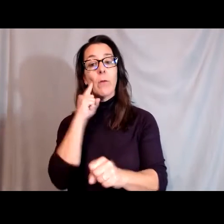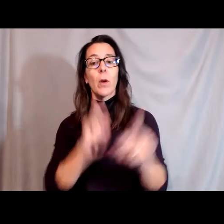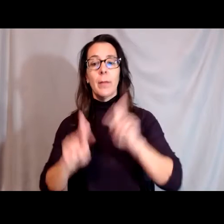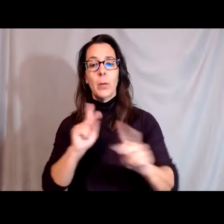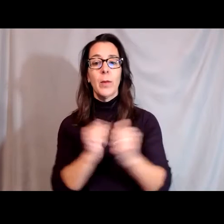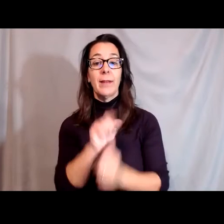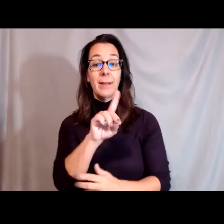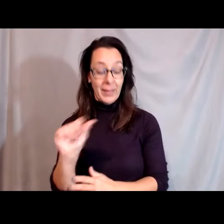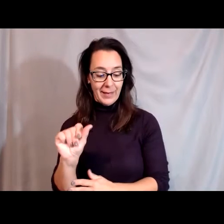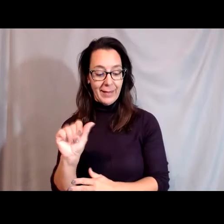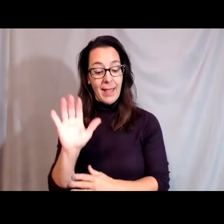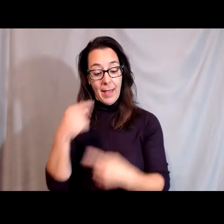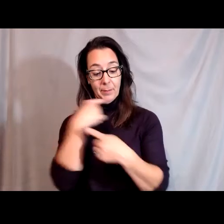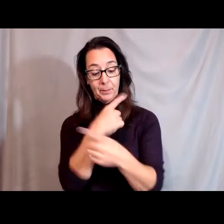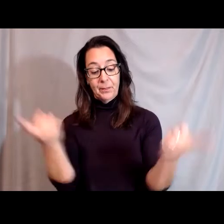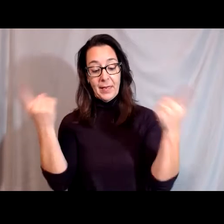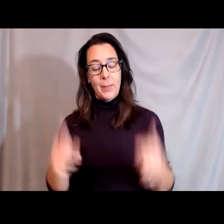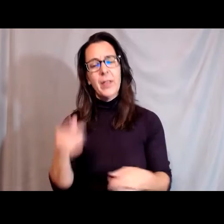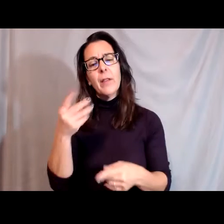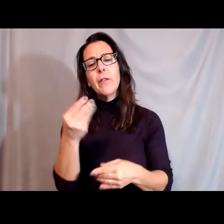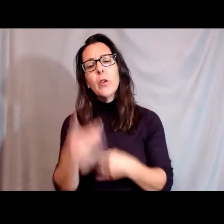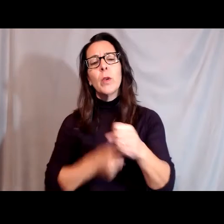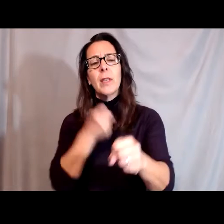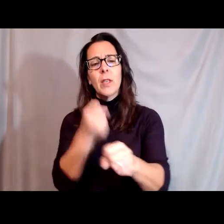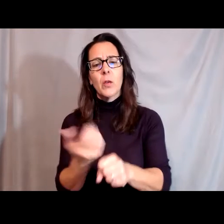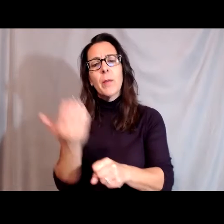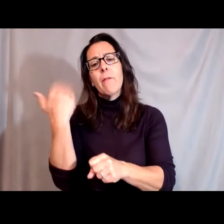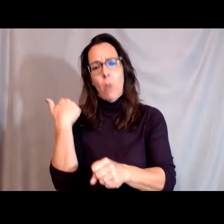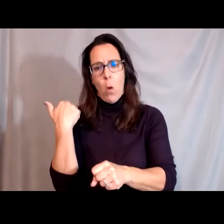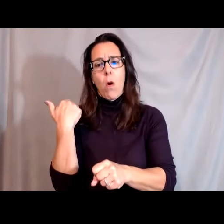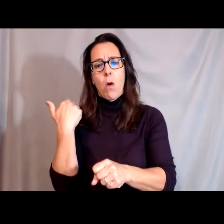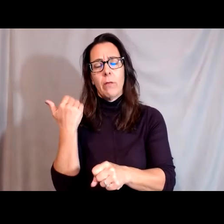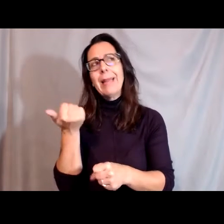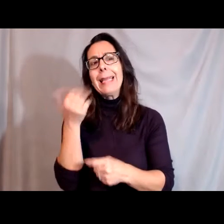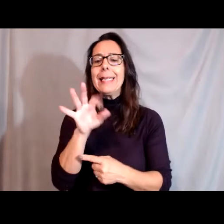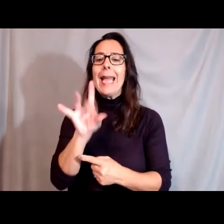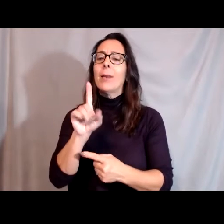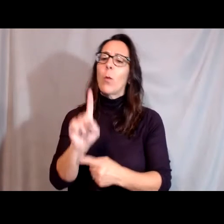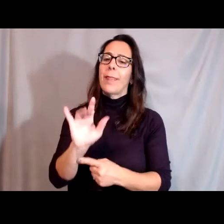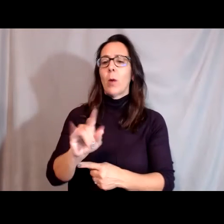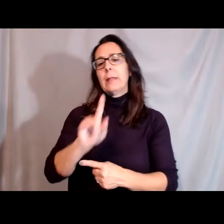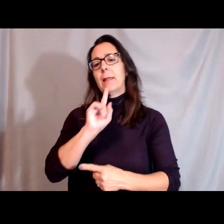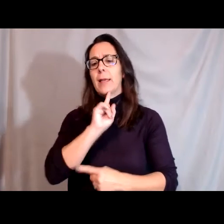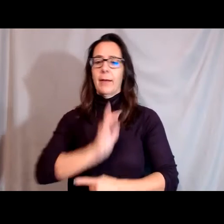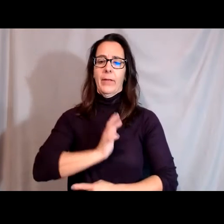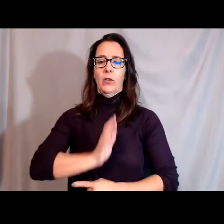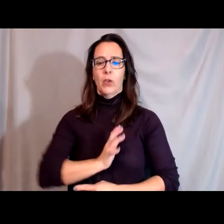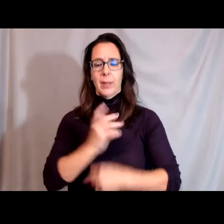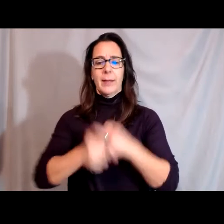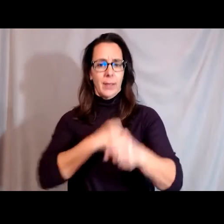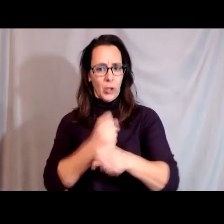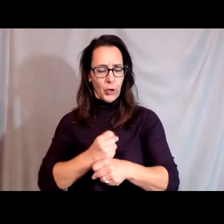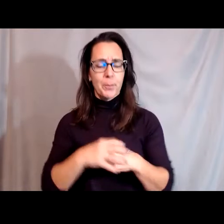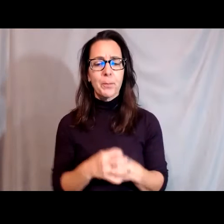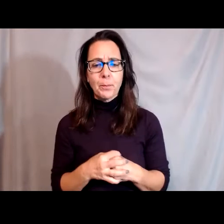that proclamation came a few years before the official year of 1981 as the year of persons with disabilities. And it